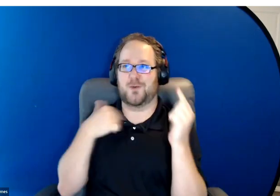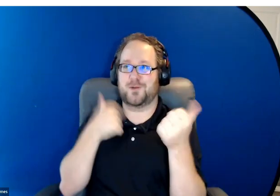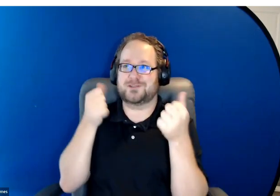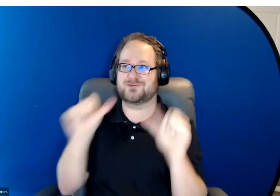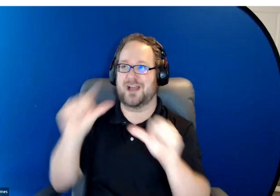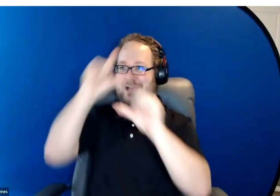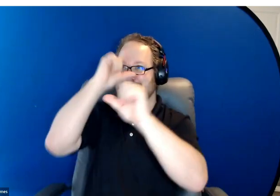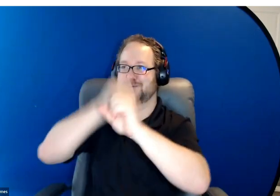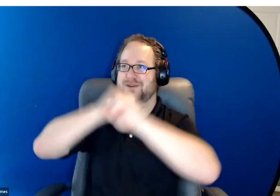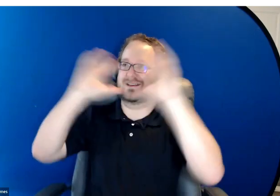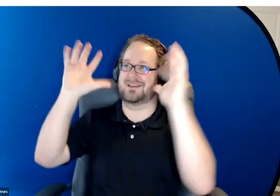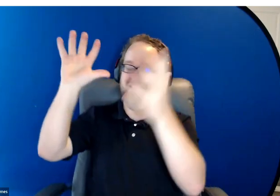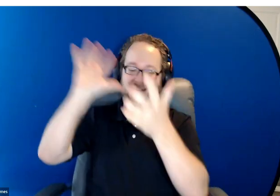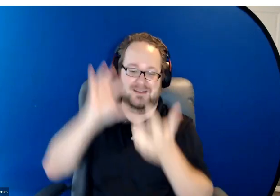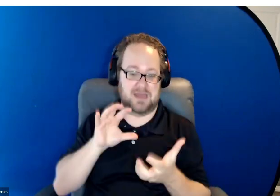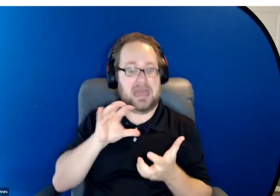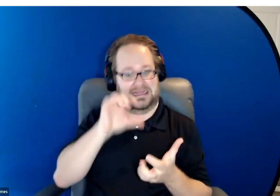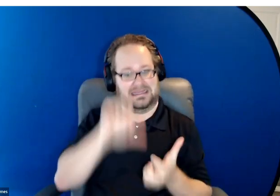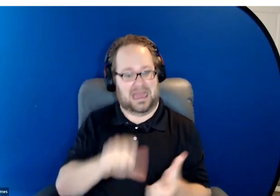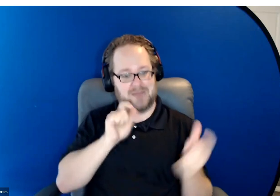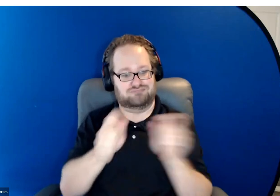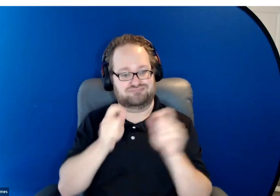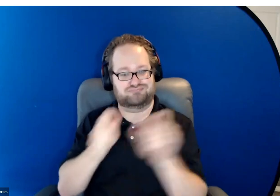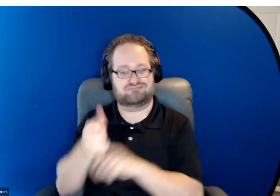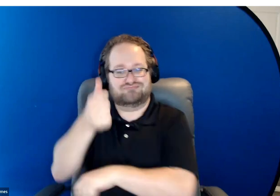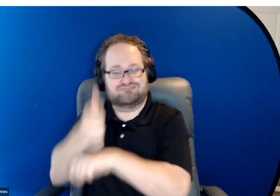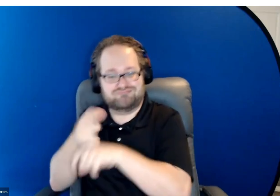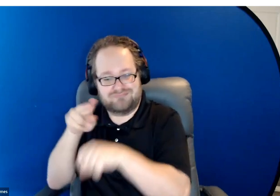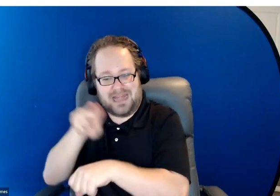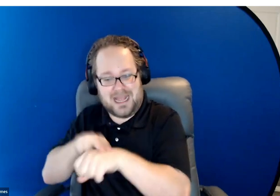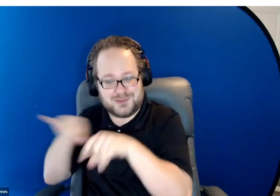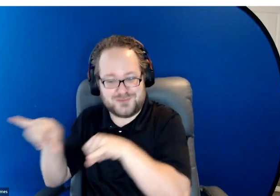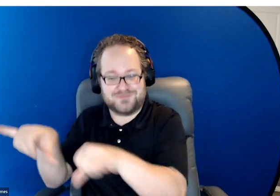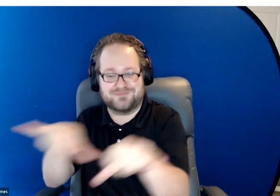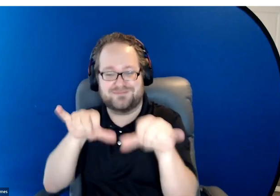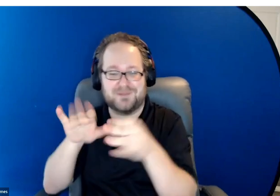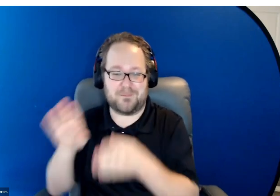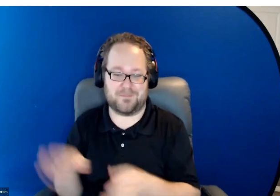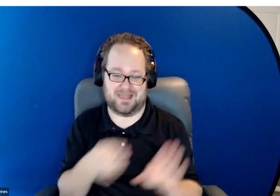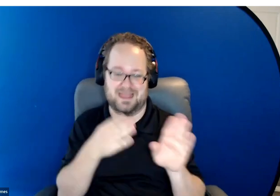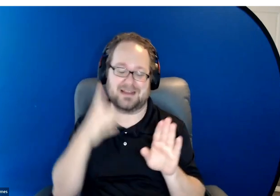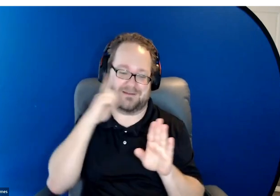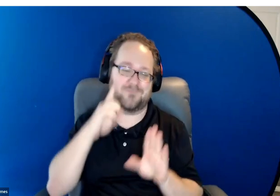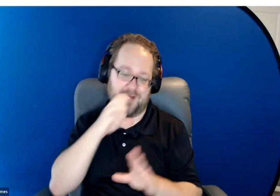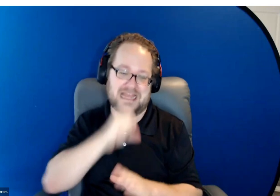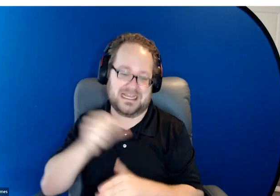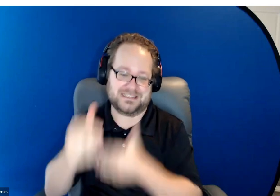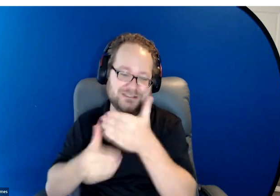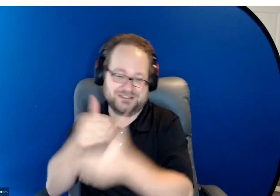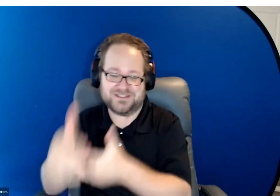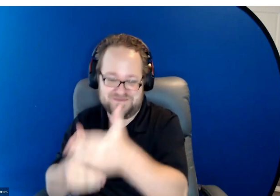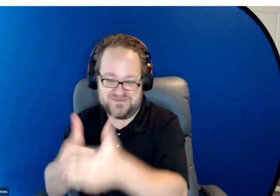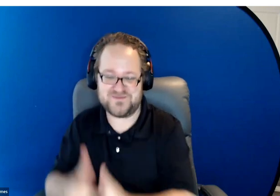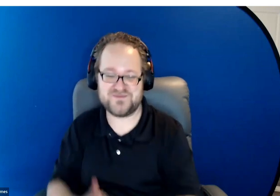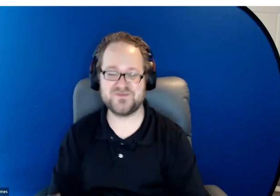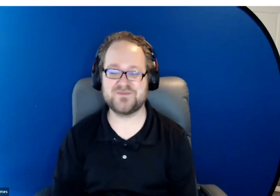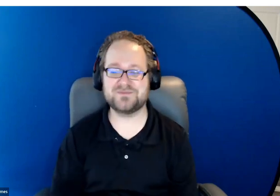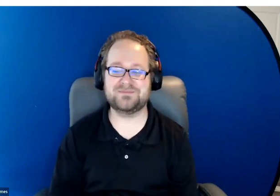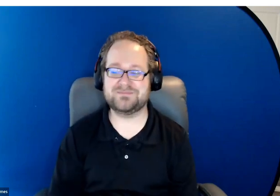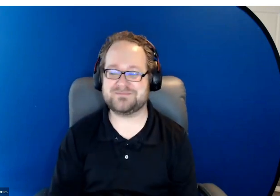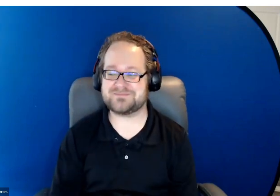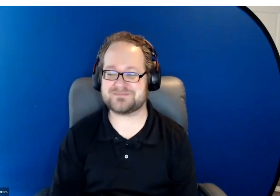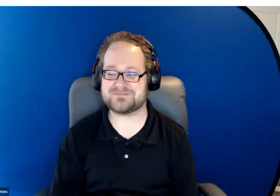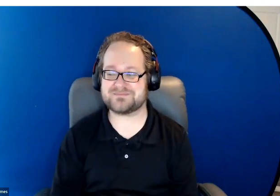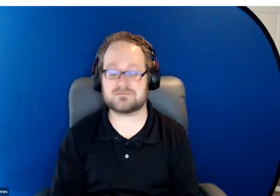in a national plan on aging really centers and advances this vision. Next slide. We